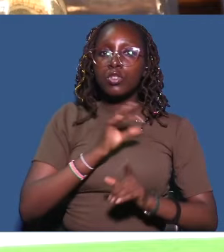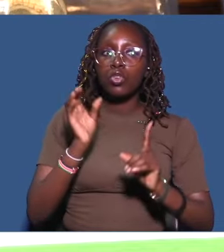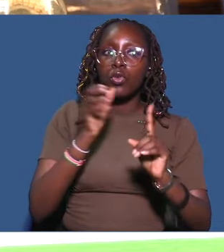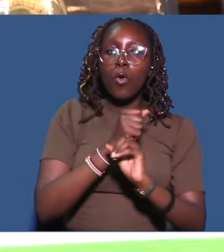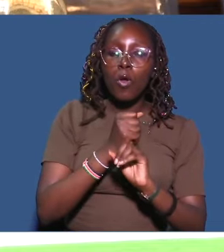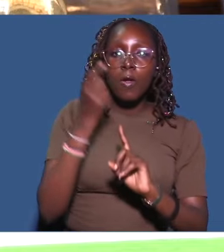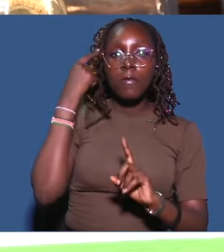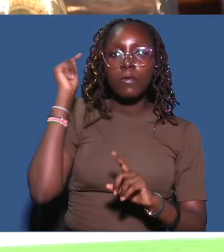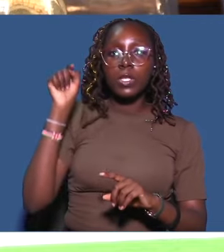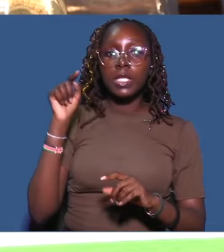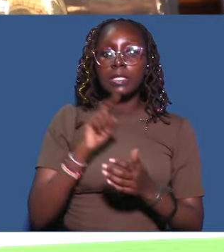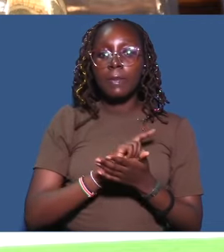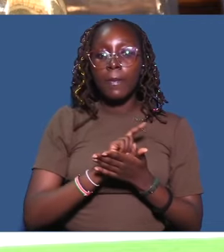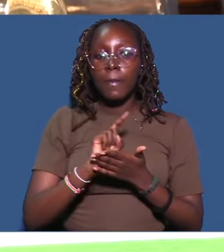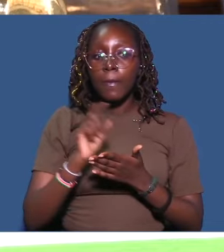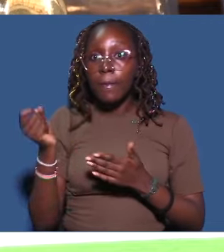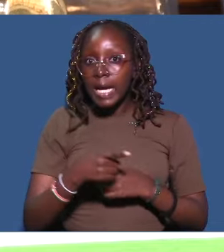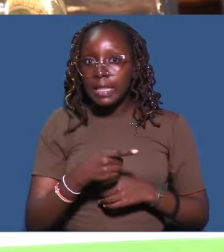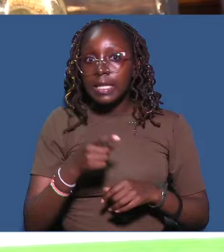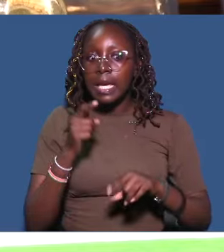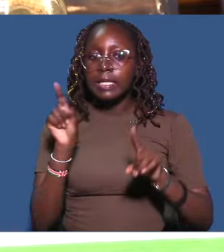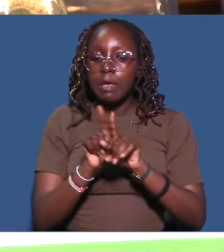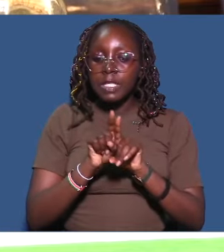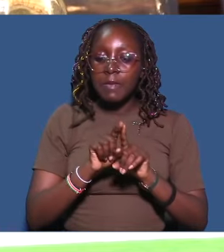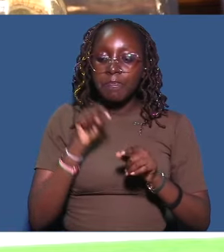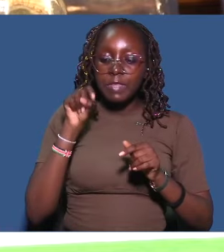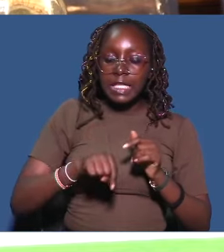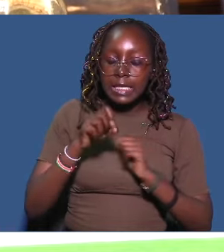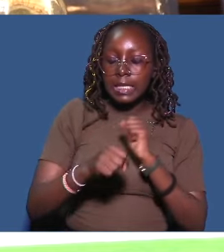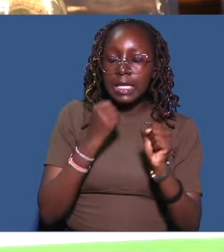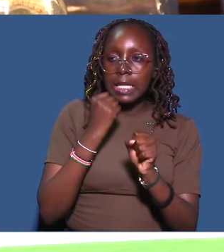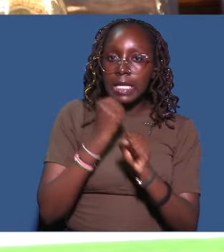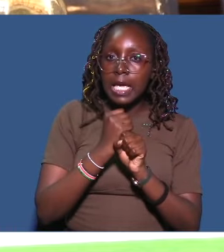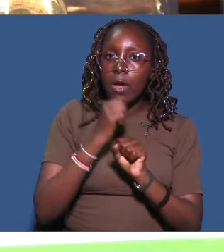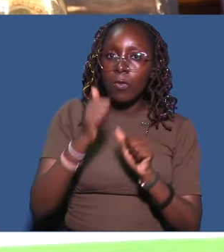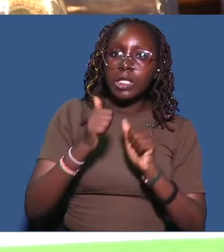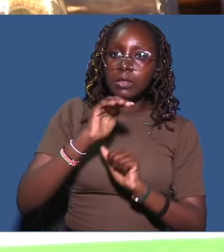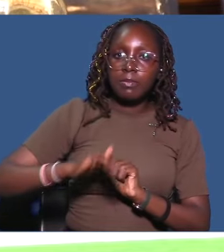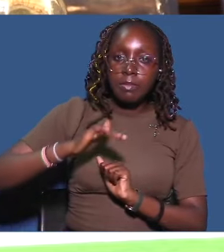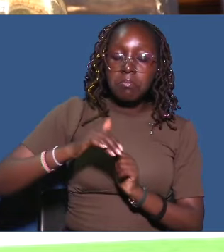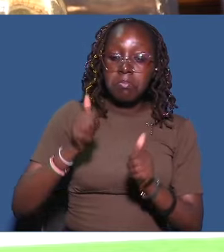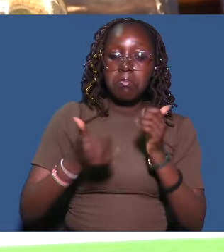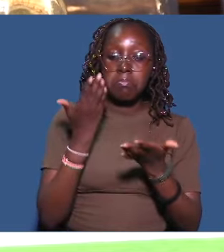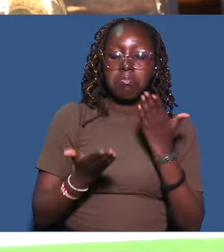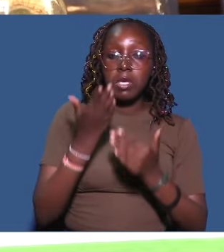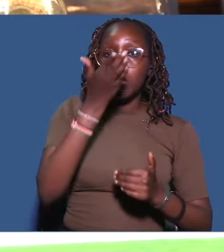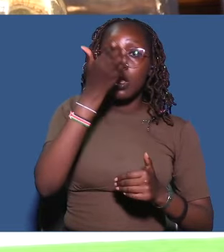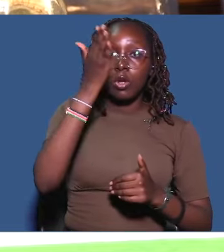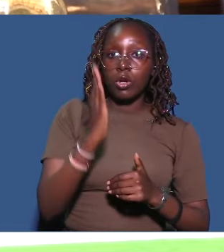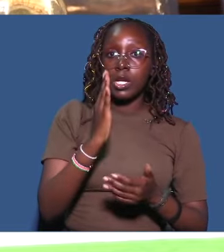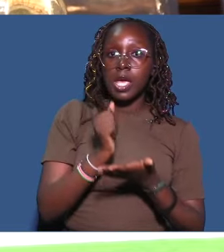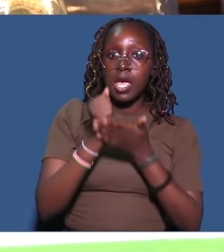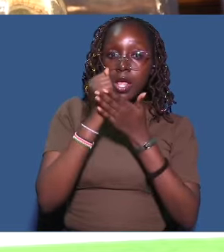the upcoming month and even the remaining part of this year and develop a plan to achieve it. Then you will